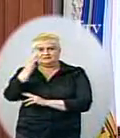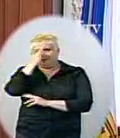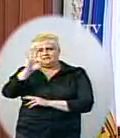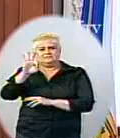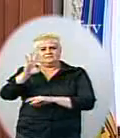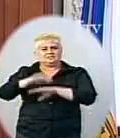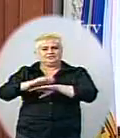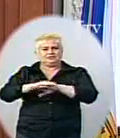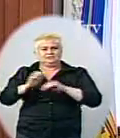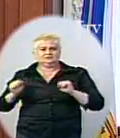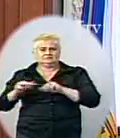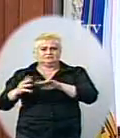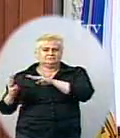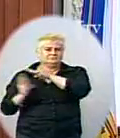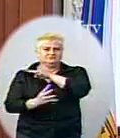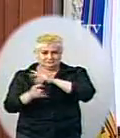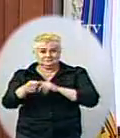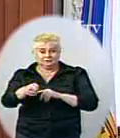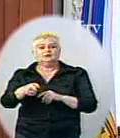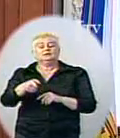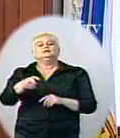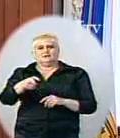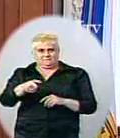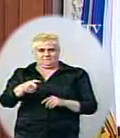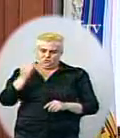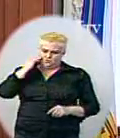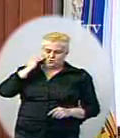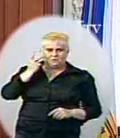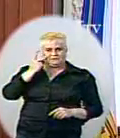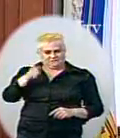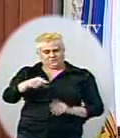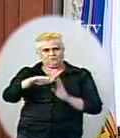the entire world to know and see.